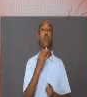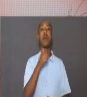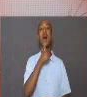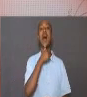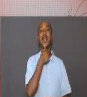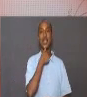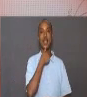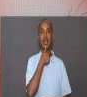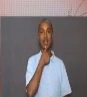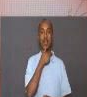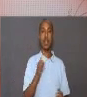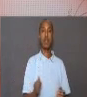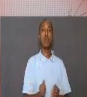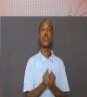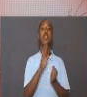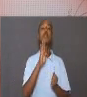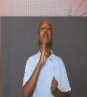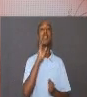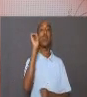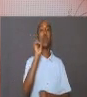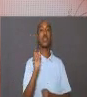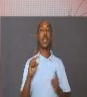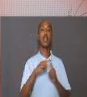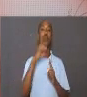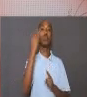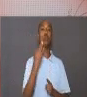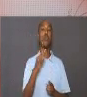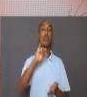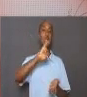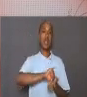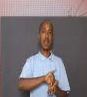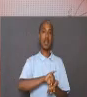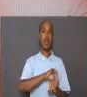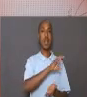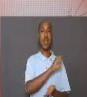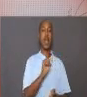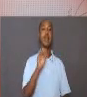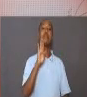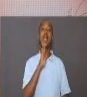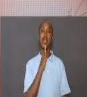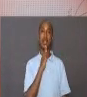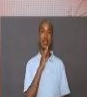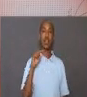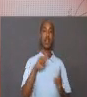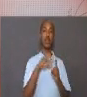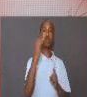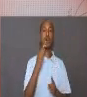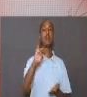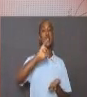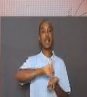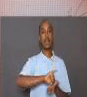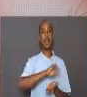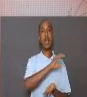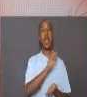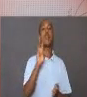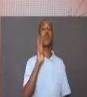to form acids, with basic oxides to form salts, and with bases to